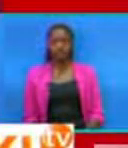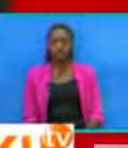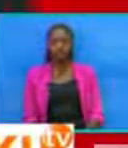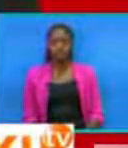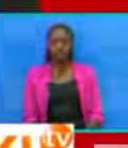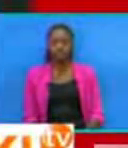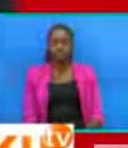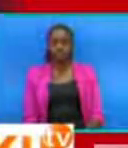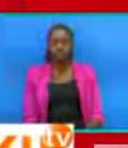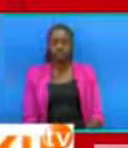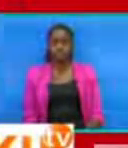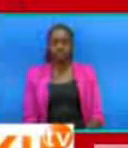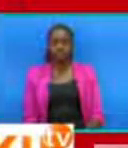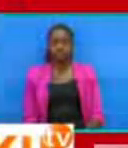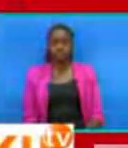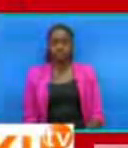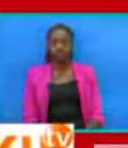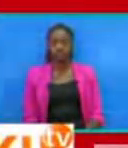can take?